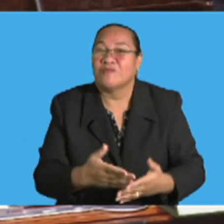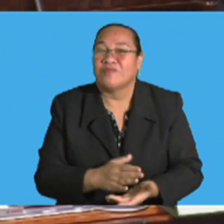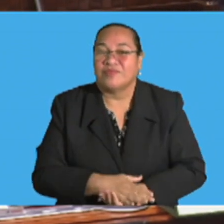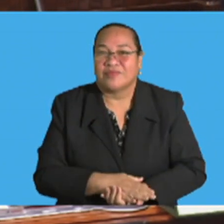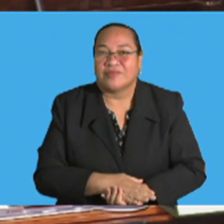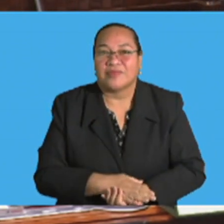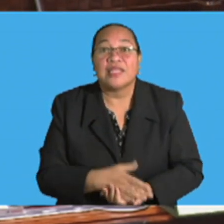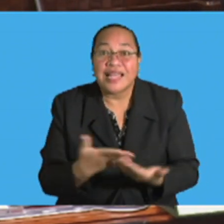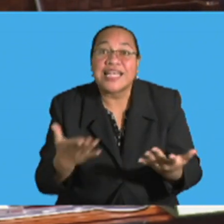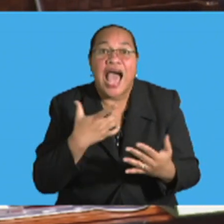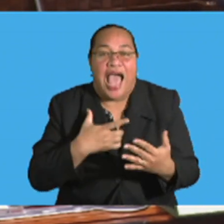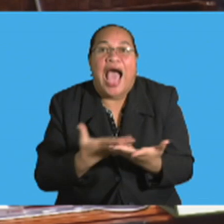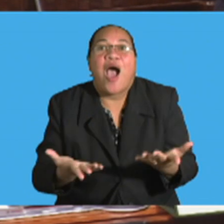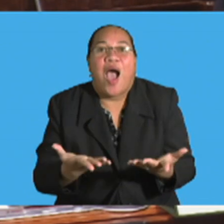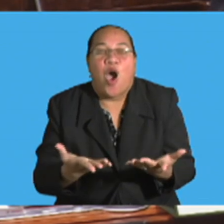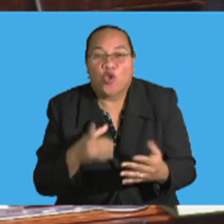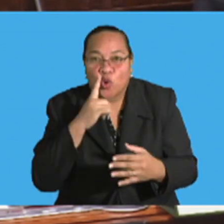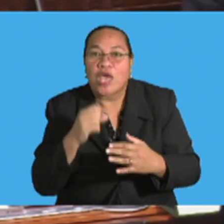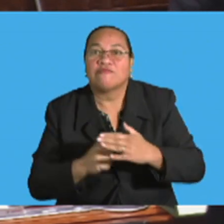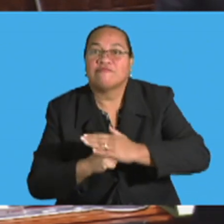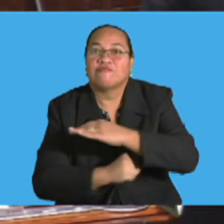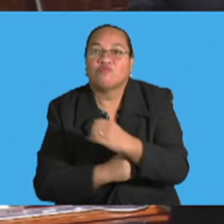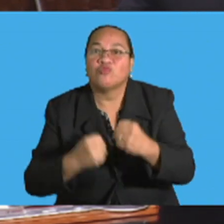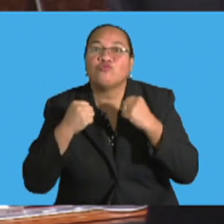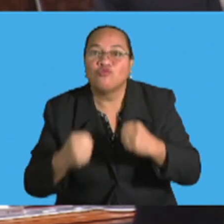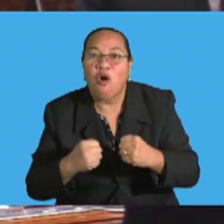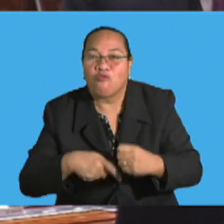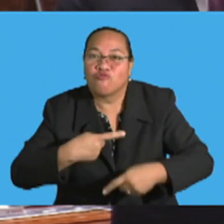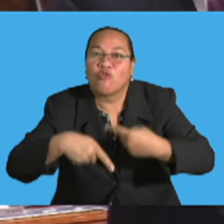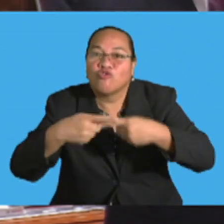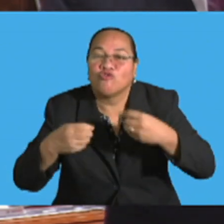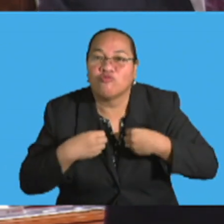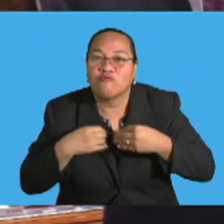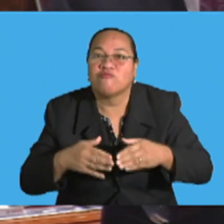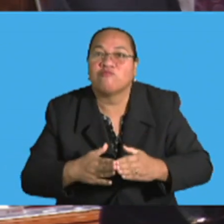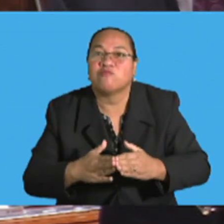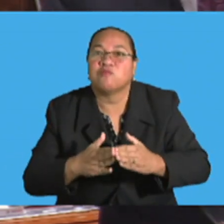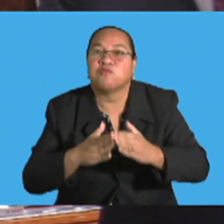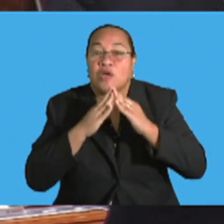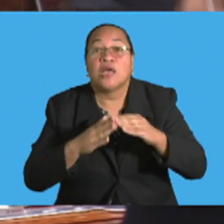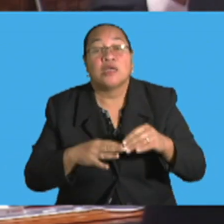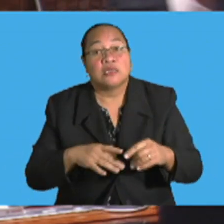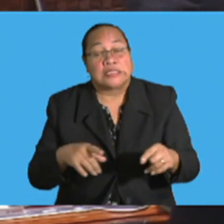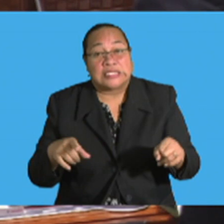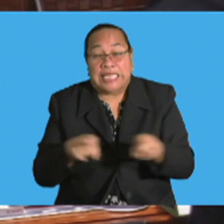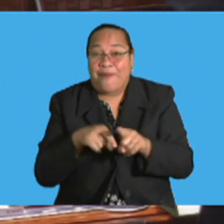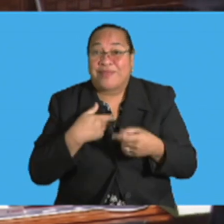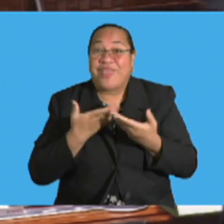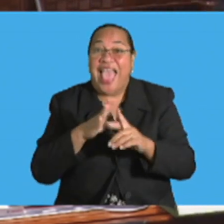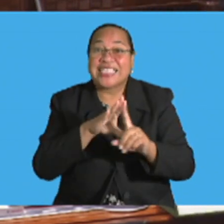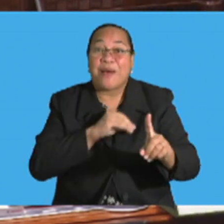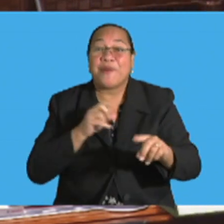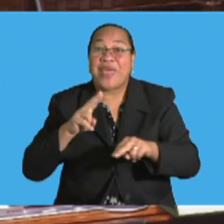This is how you build strong institutions. In the same way, as we have said, the old model, let me give an example, that,